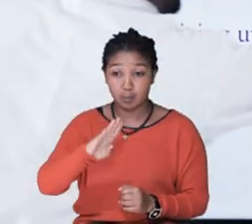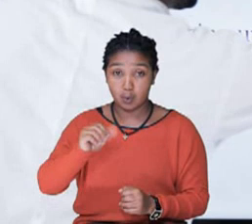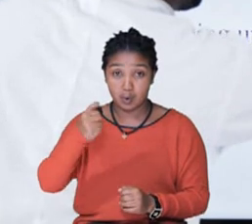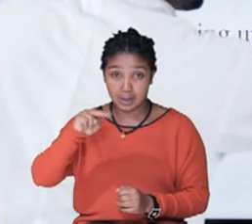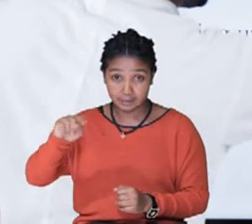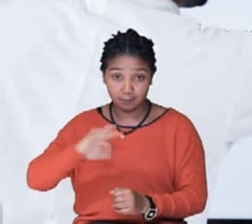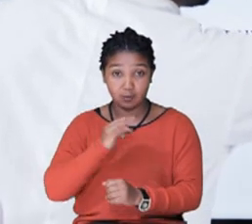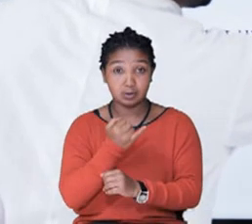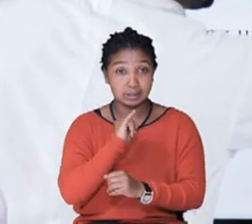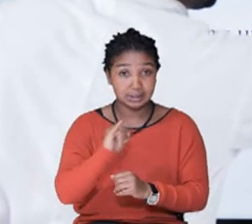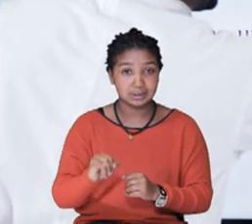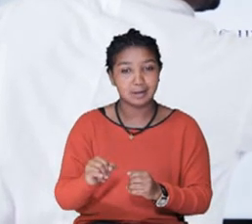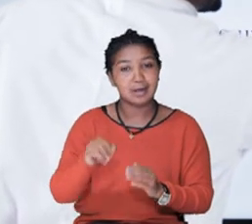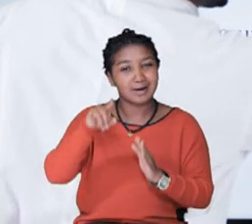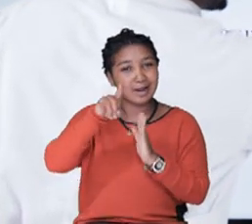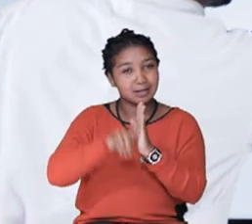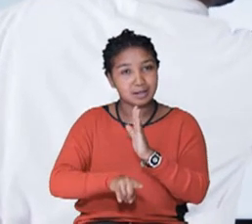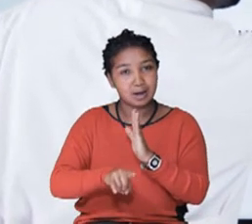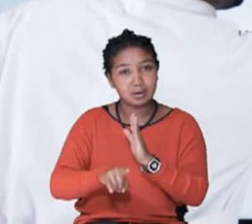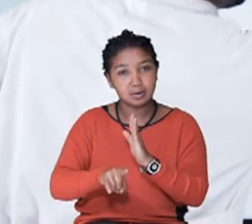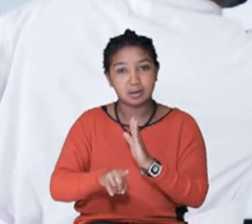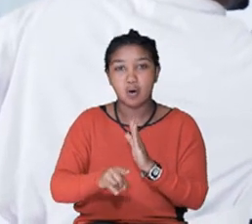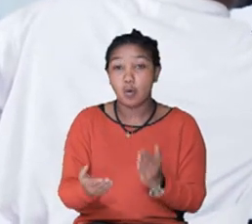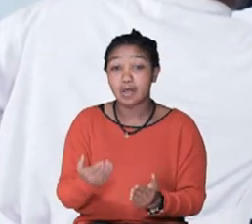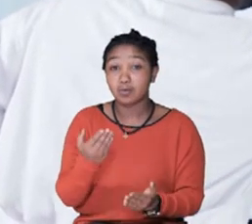if buoyant force is less than